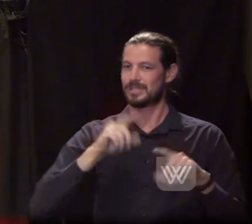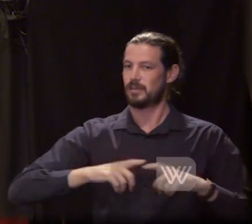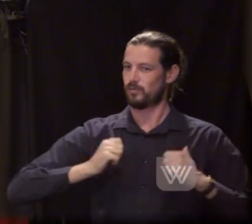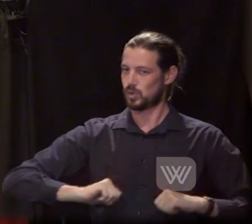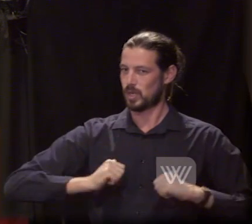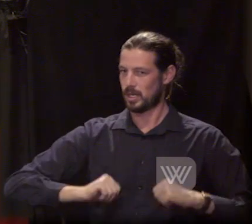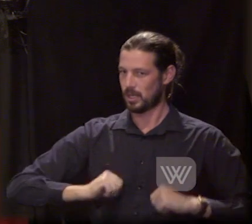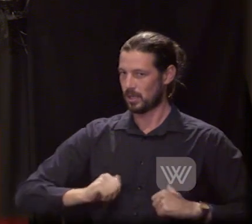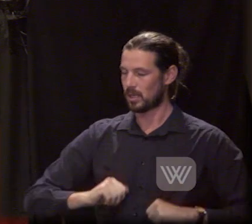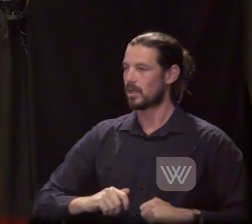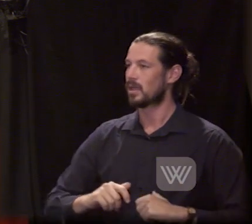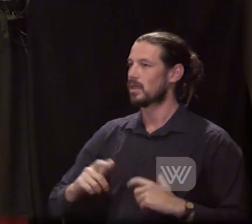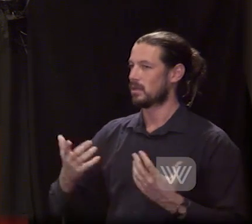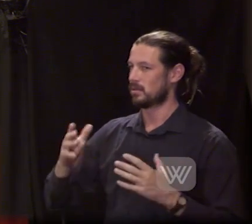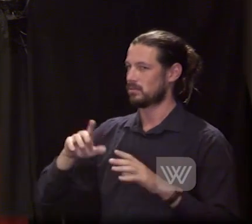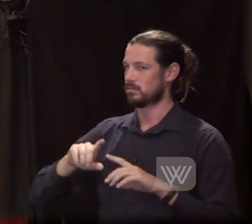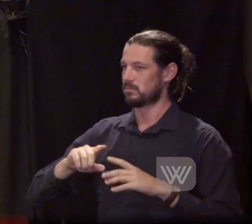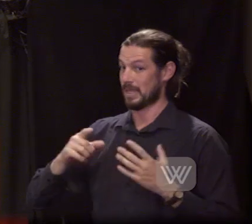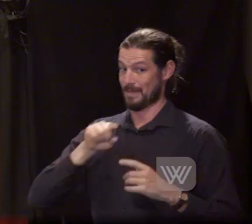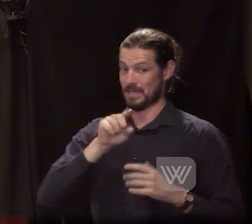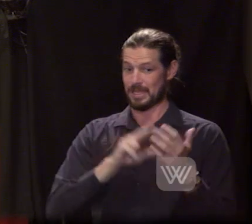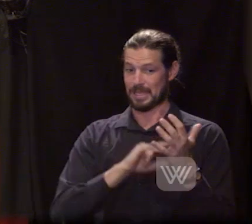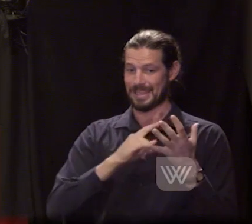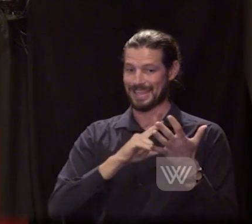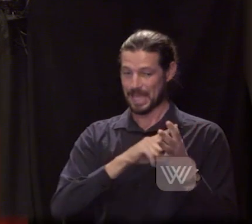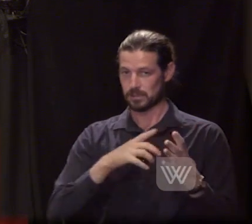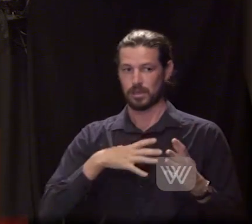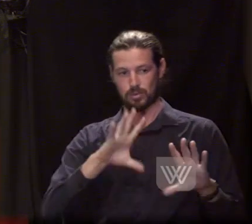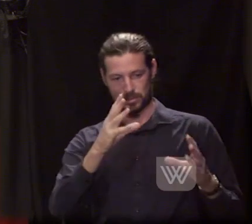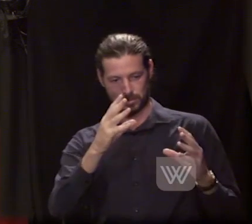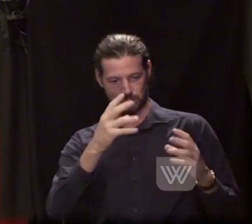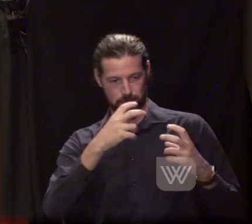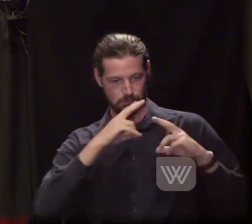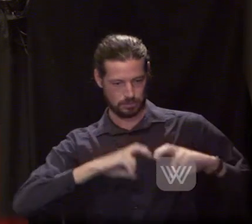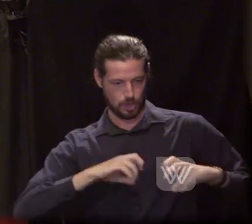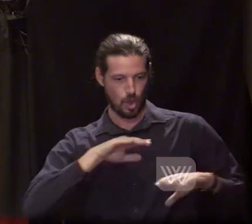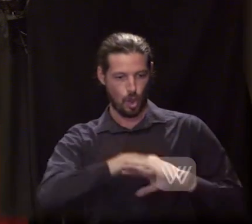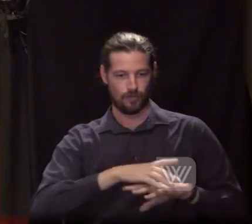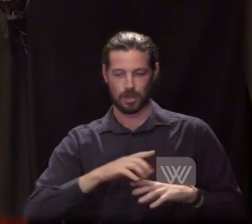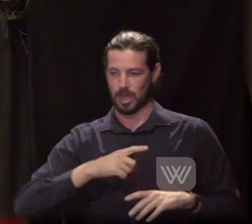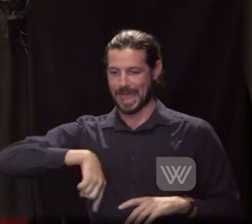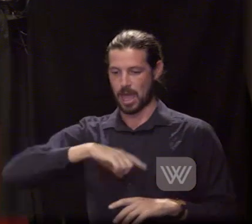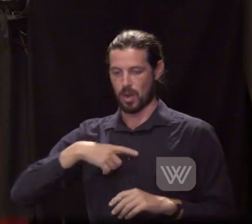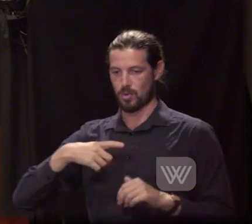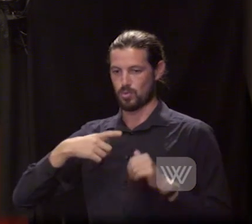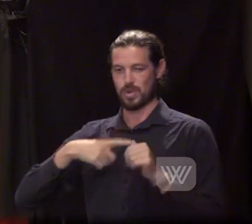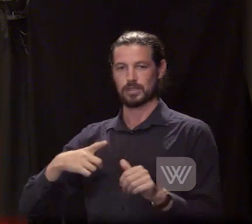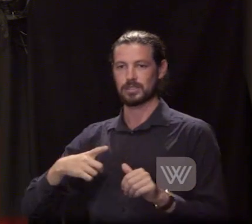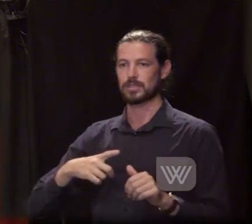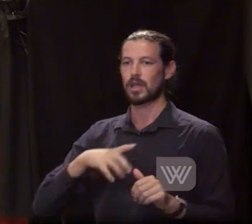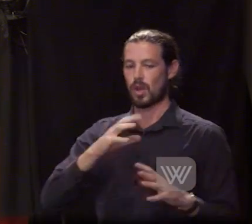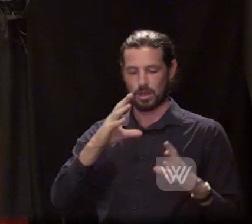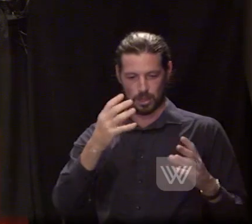they were kind of just trying to study the human condition. They want to see what our initial reactions were going to be, rather than prompting us with a